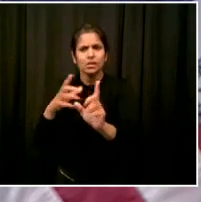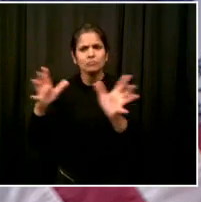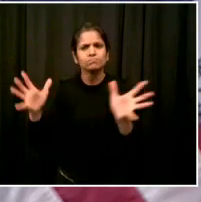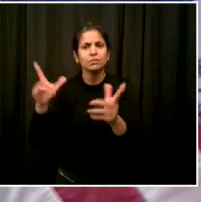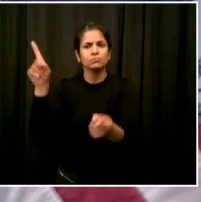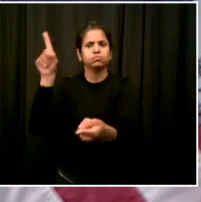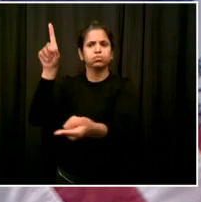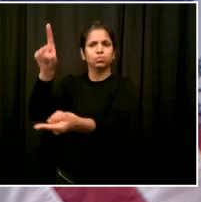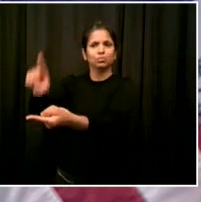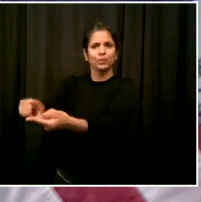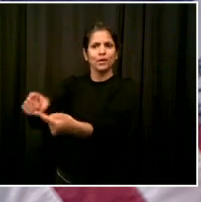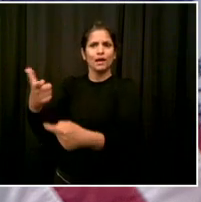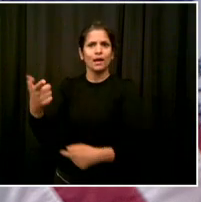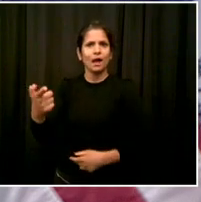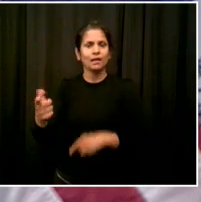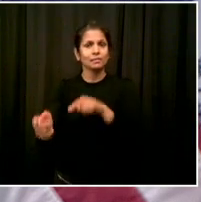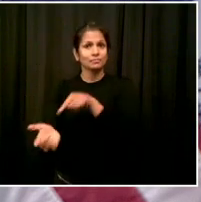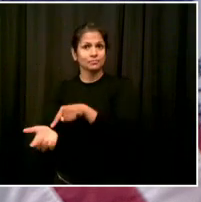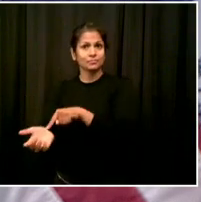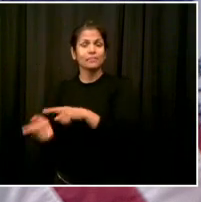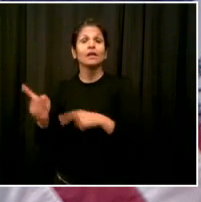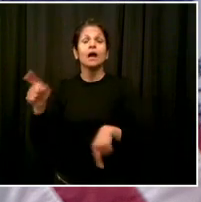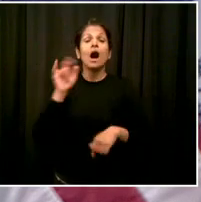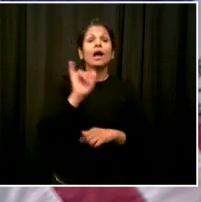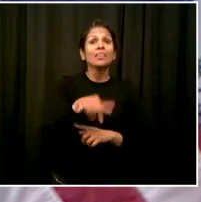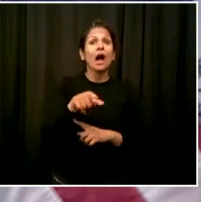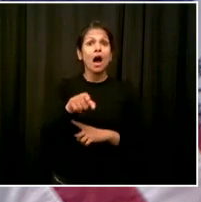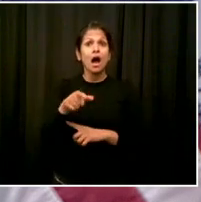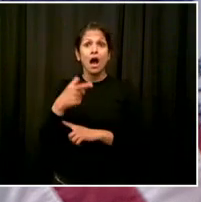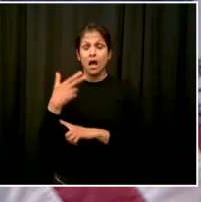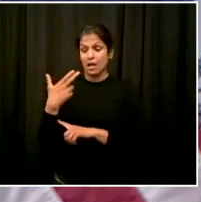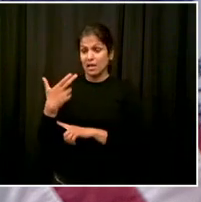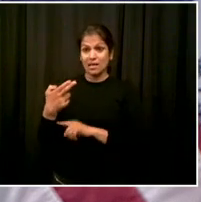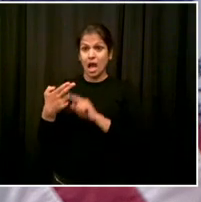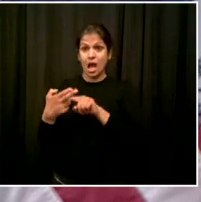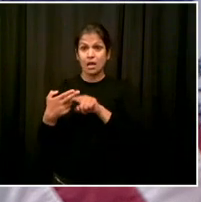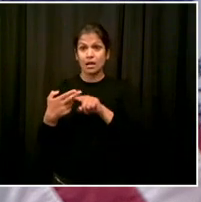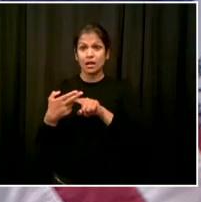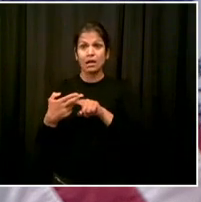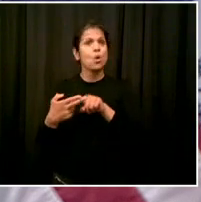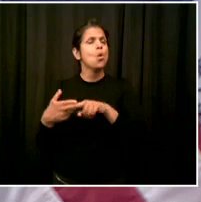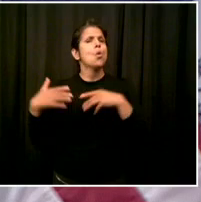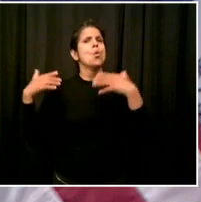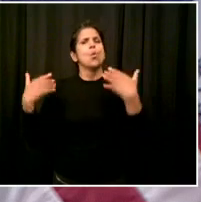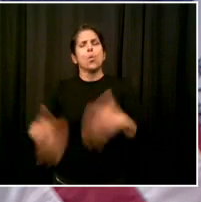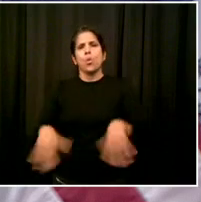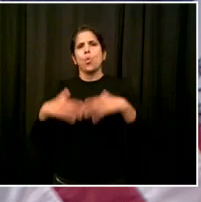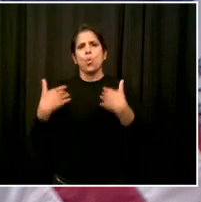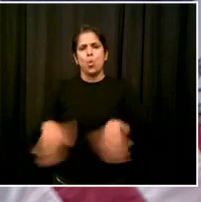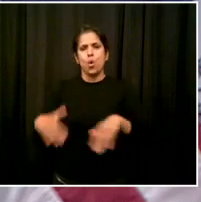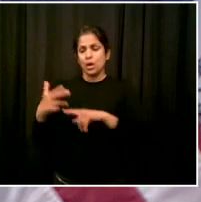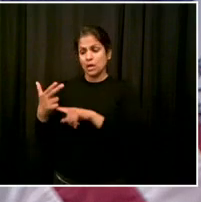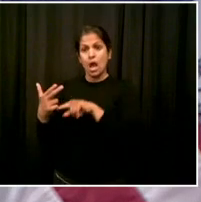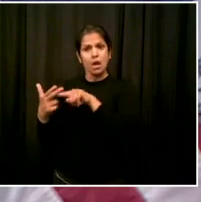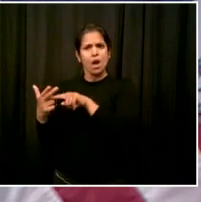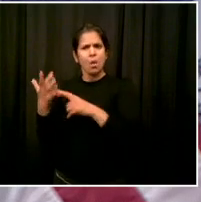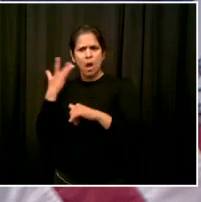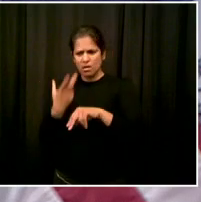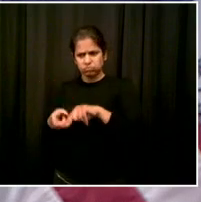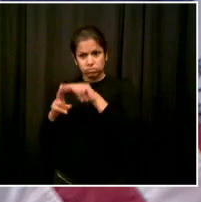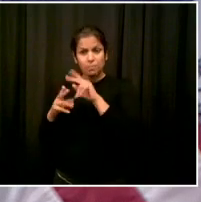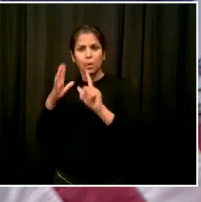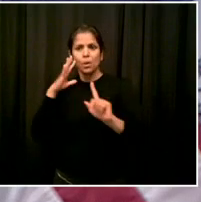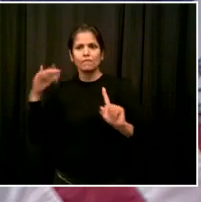uptick clearly is in part related to the coronavirus. It's related to the fact that people have been cooped up. It's related to